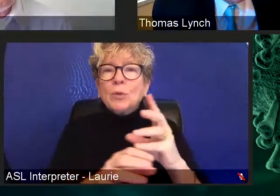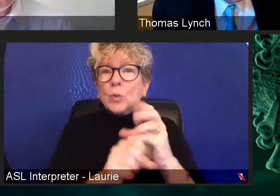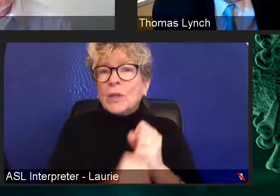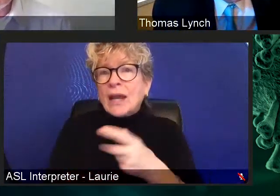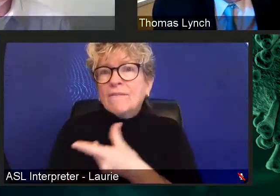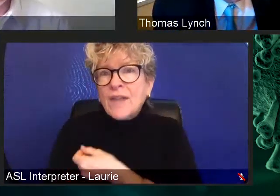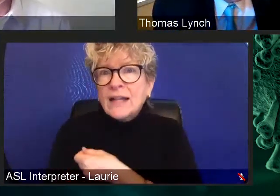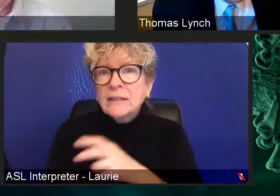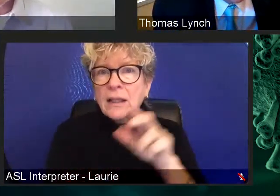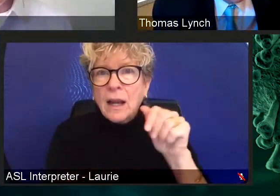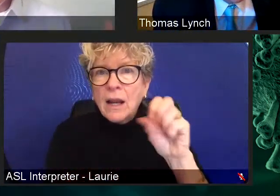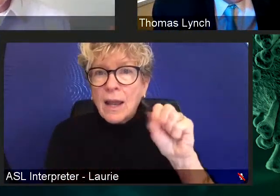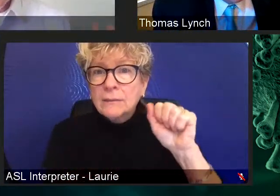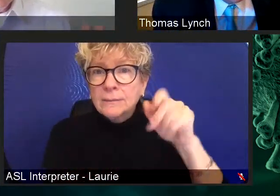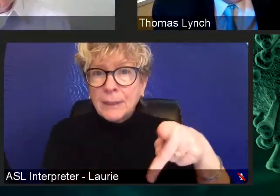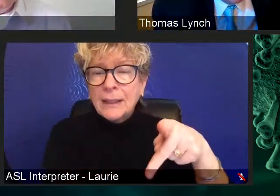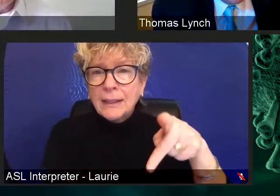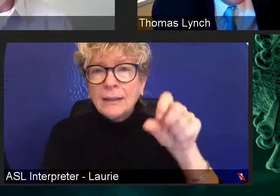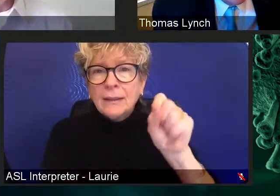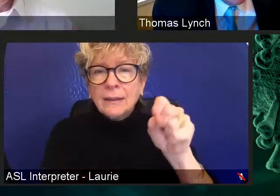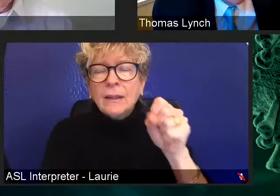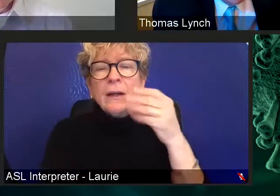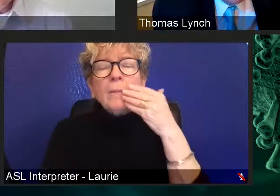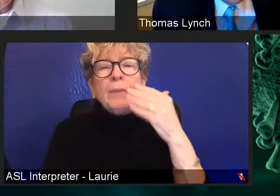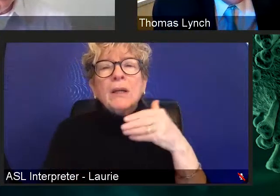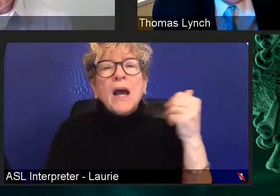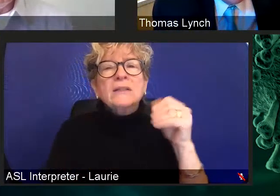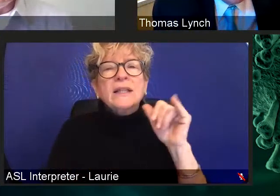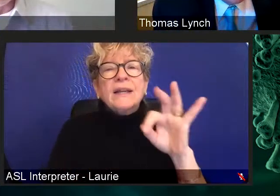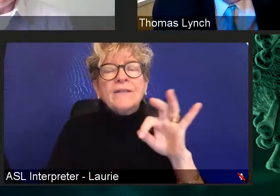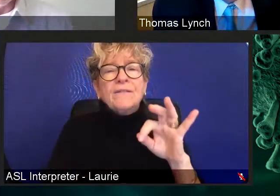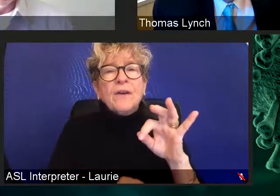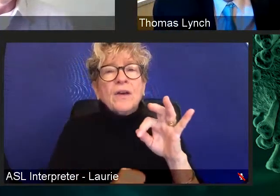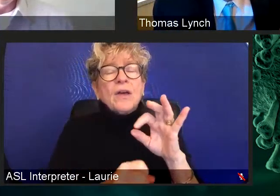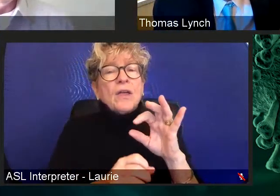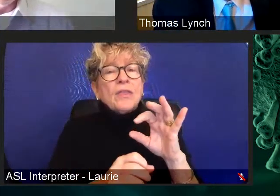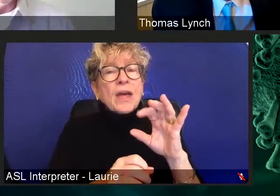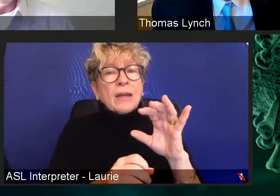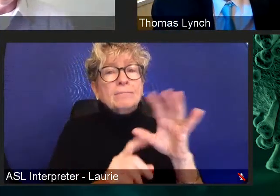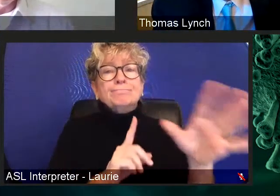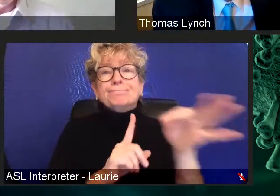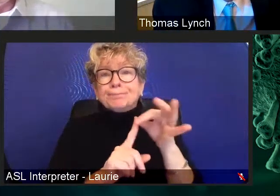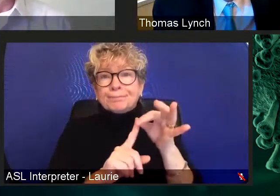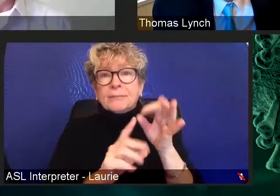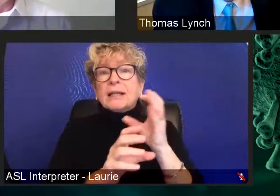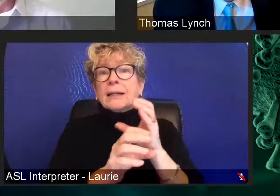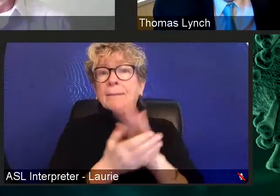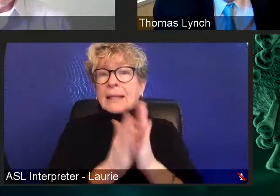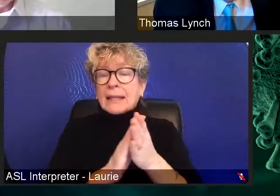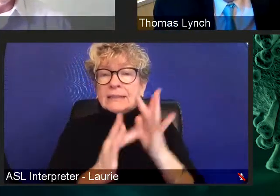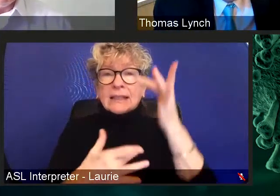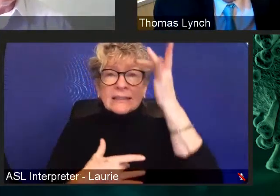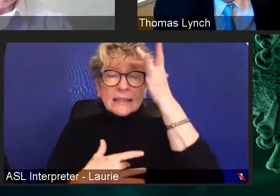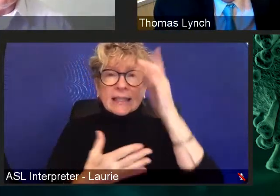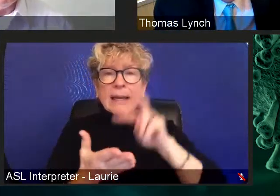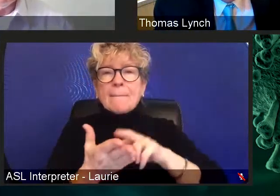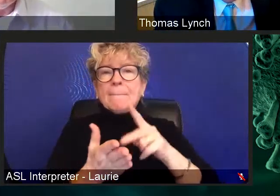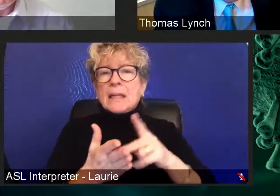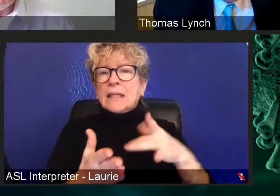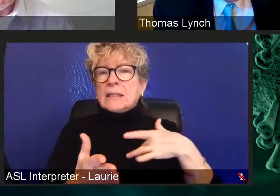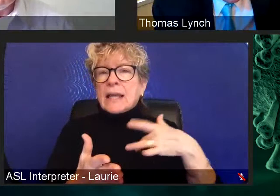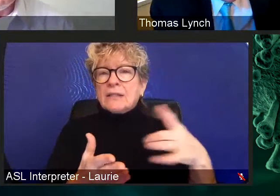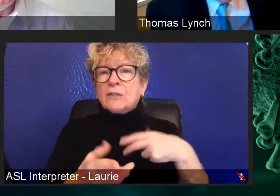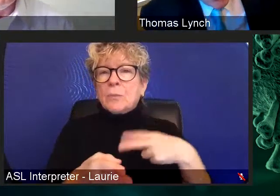can. Because that does, if they are infected, likely shorten the period in which that virus is